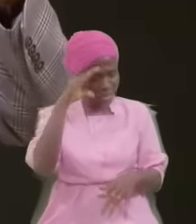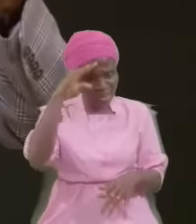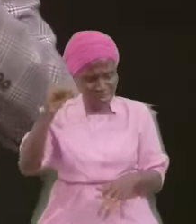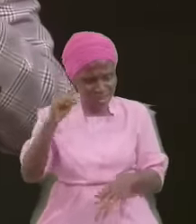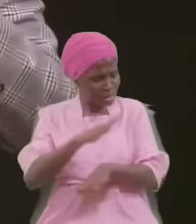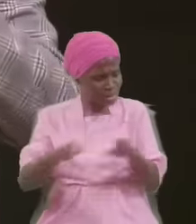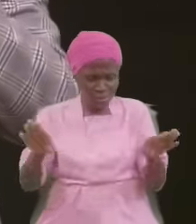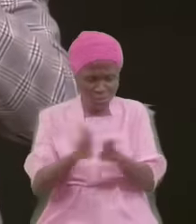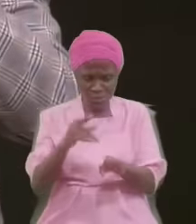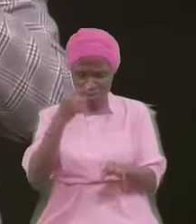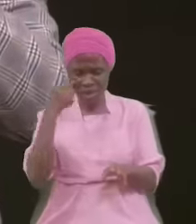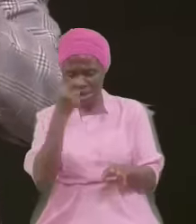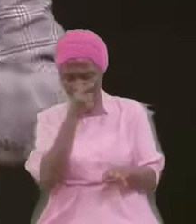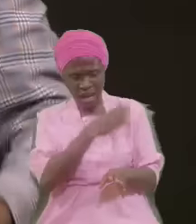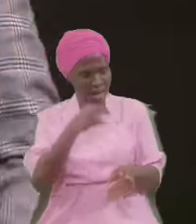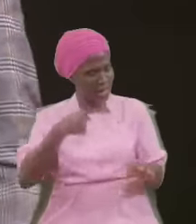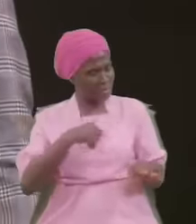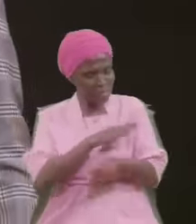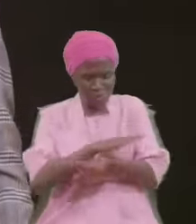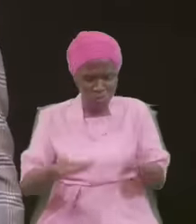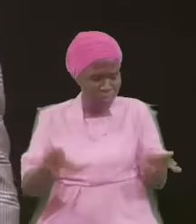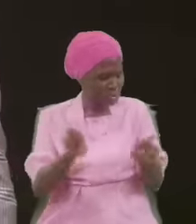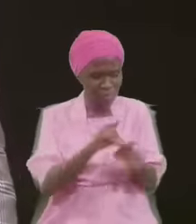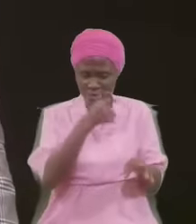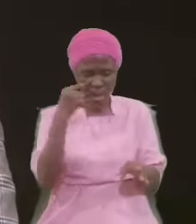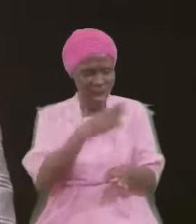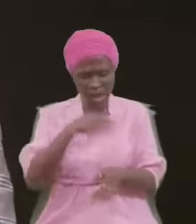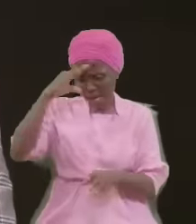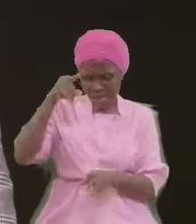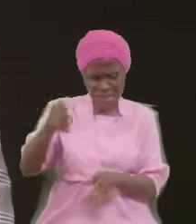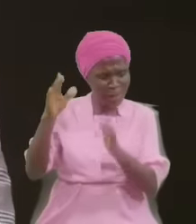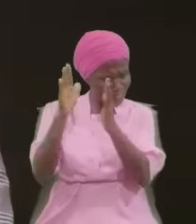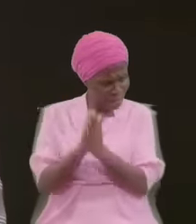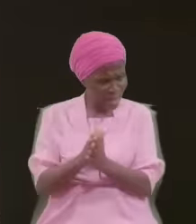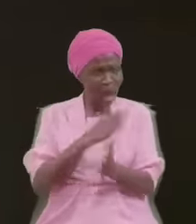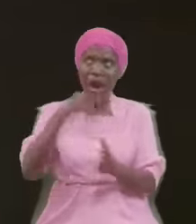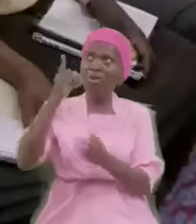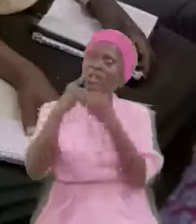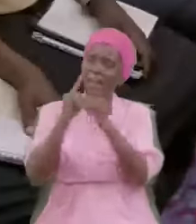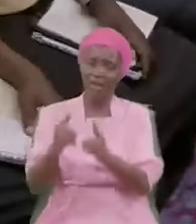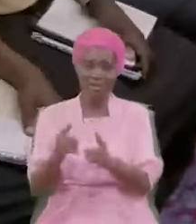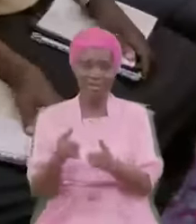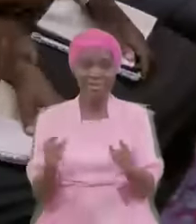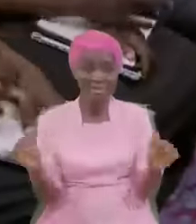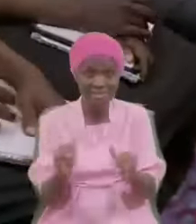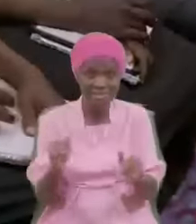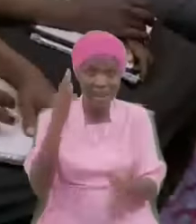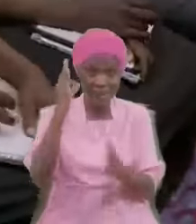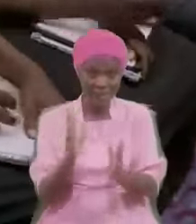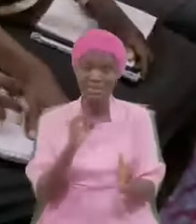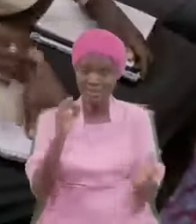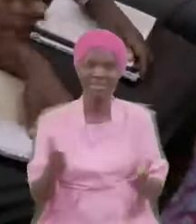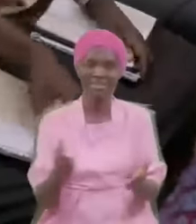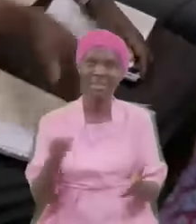he prayed and God answers. The same pastor is still here. The same God